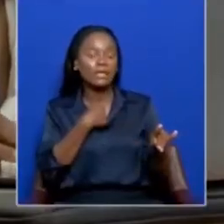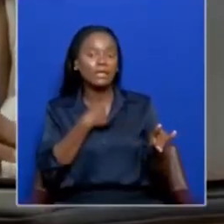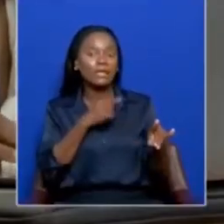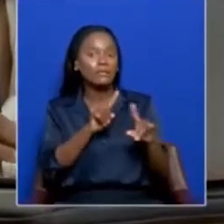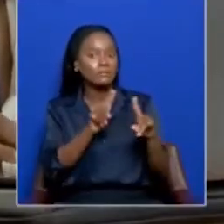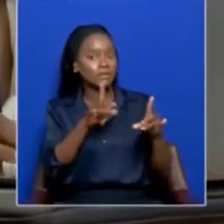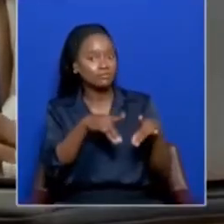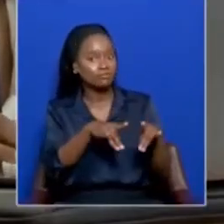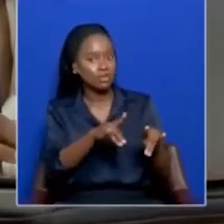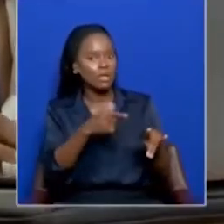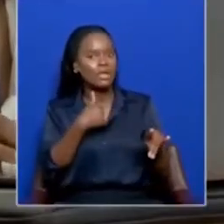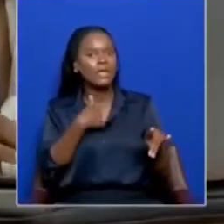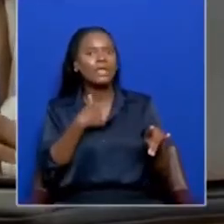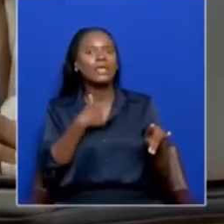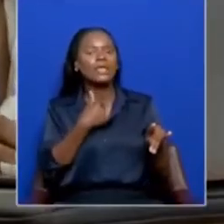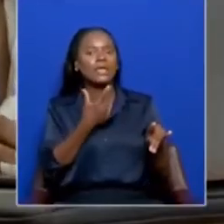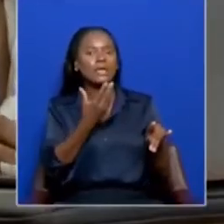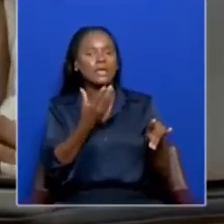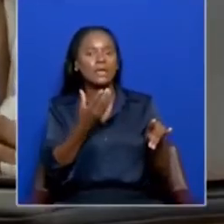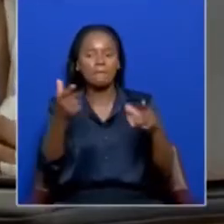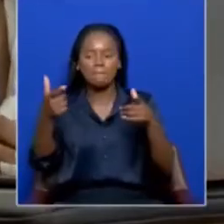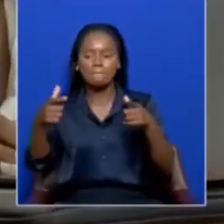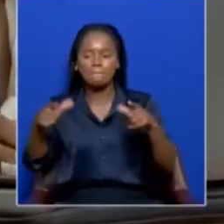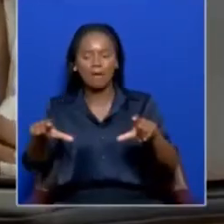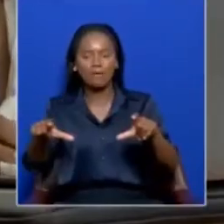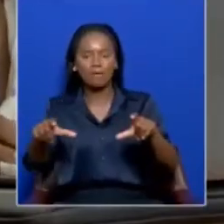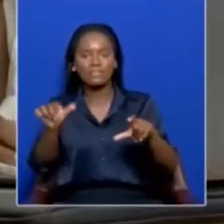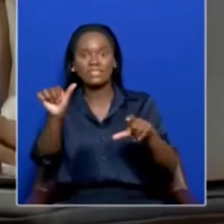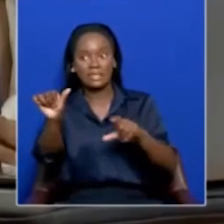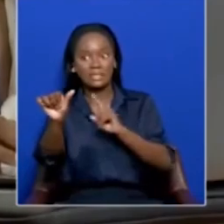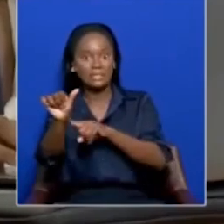6. Thank you. Perhaps, sorry.